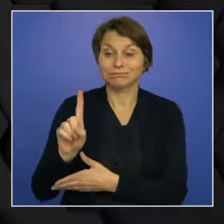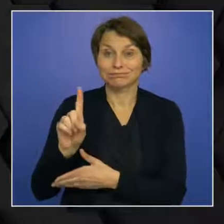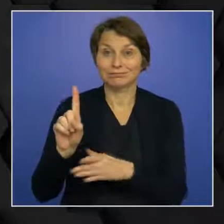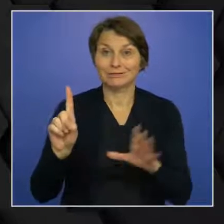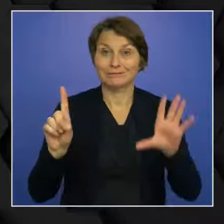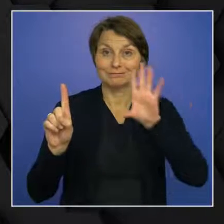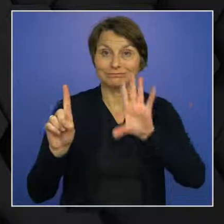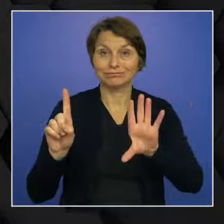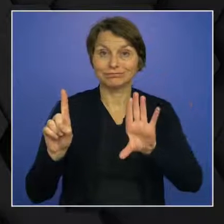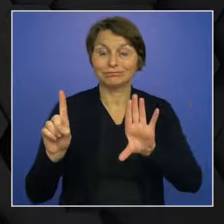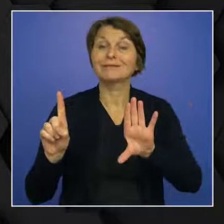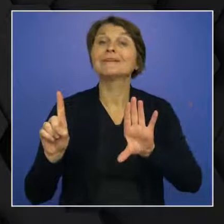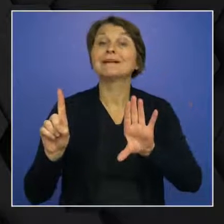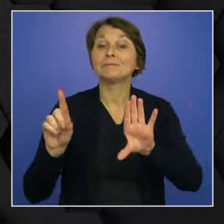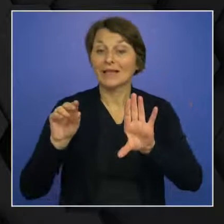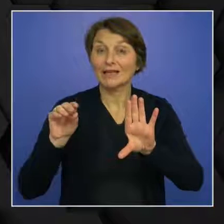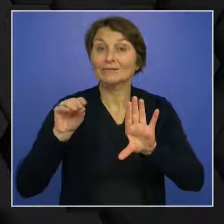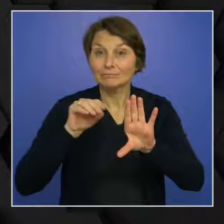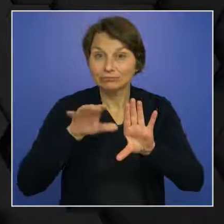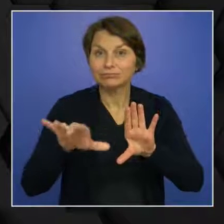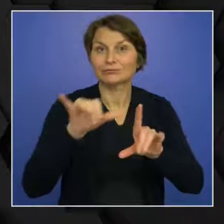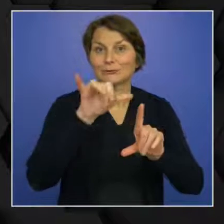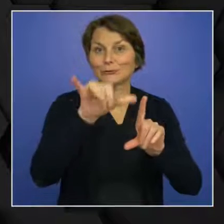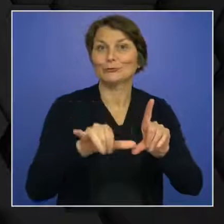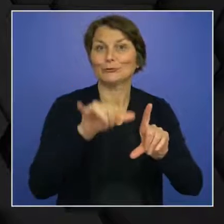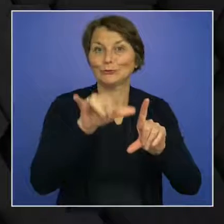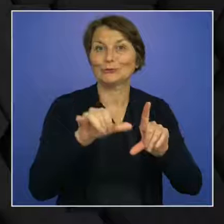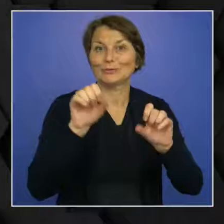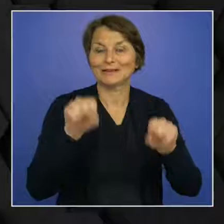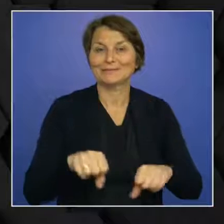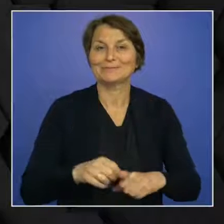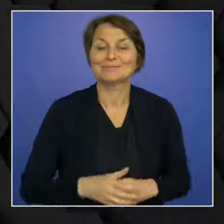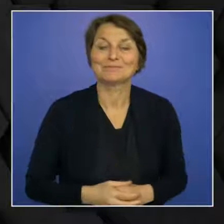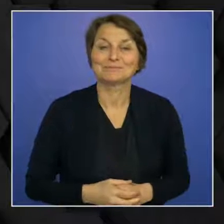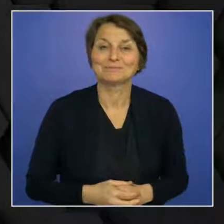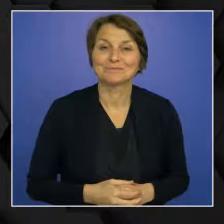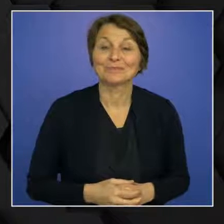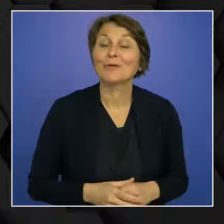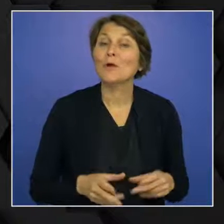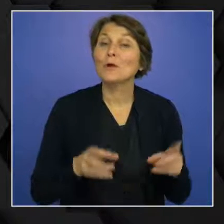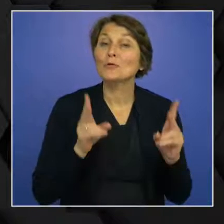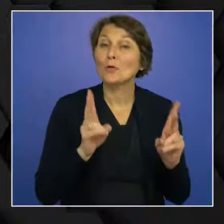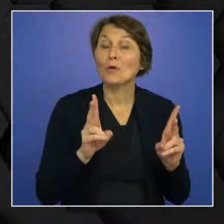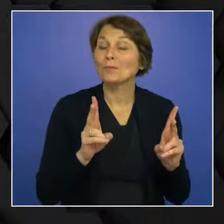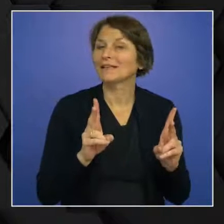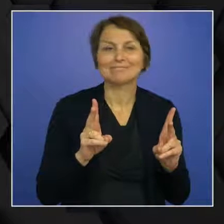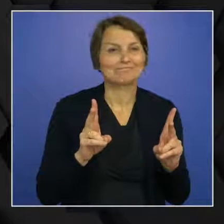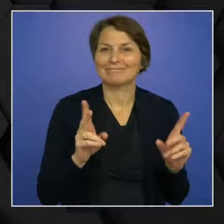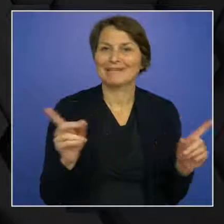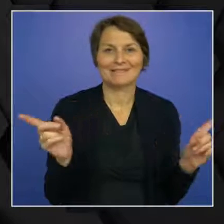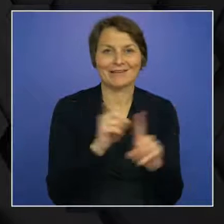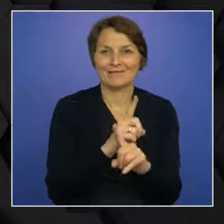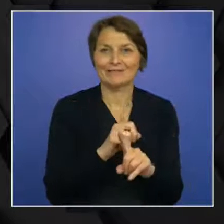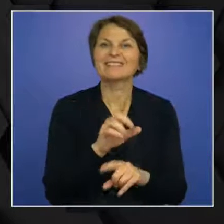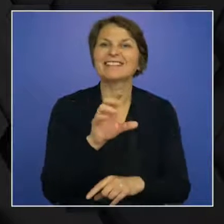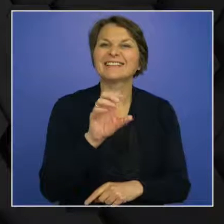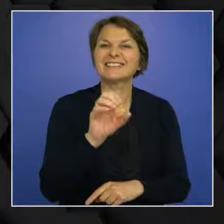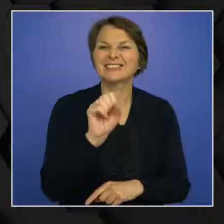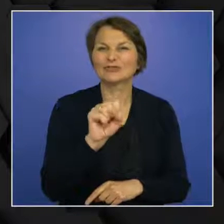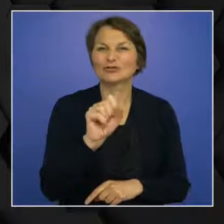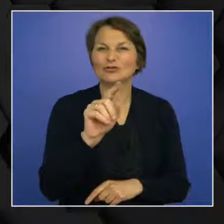and then send the stream to YouTube. Normally, you would be in StreamYard and send your stream directly to YouTube.